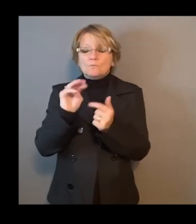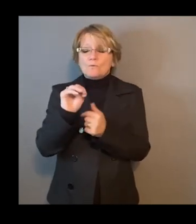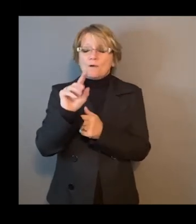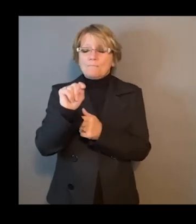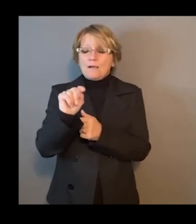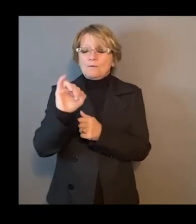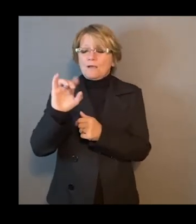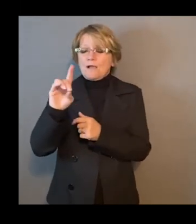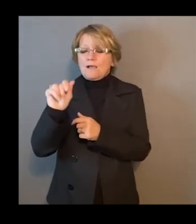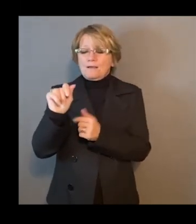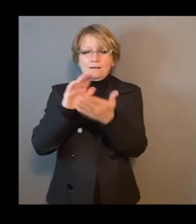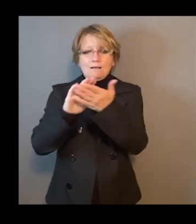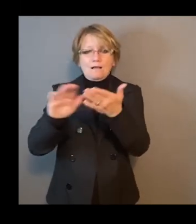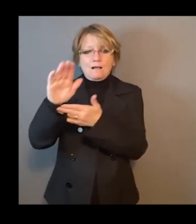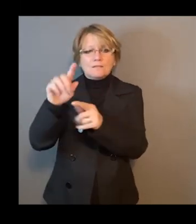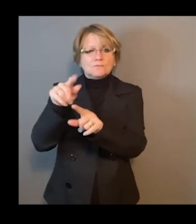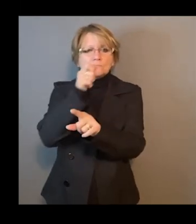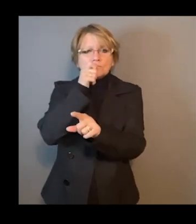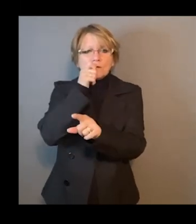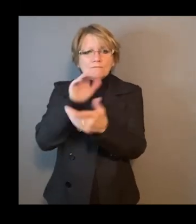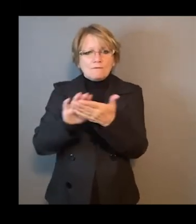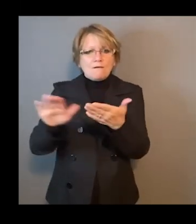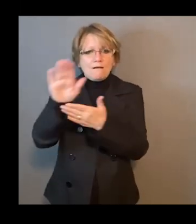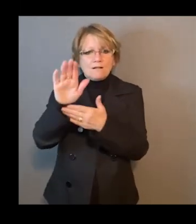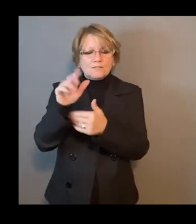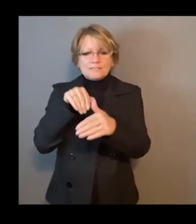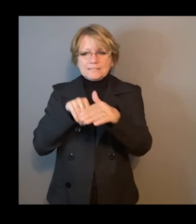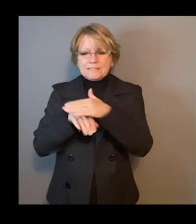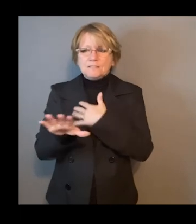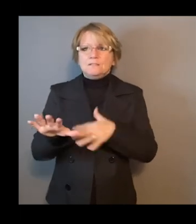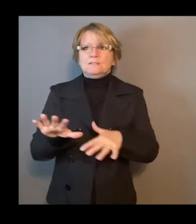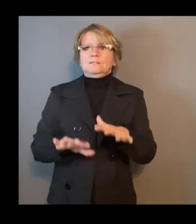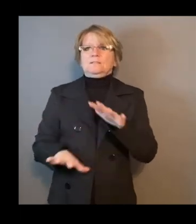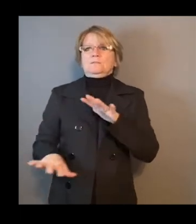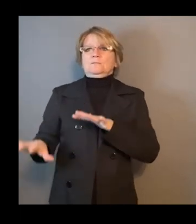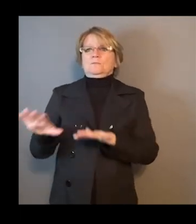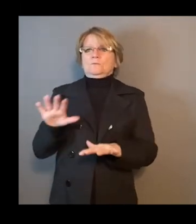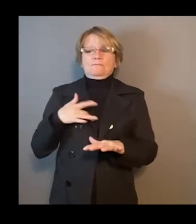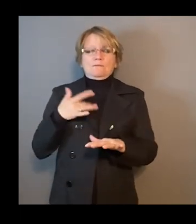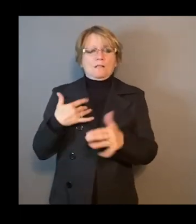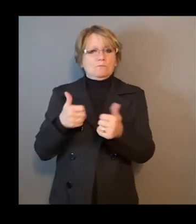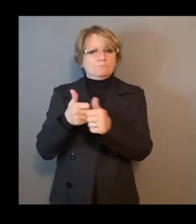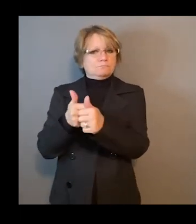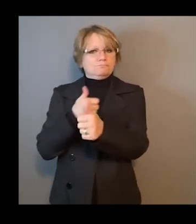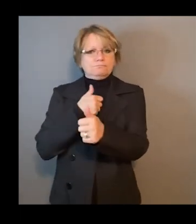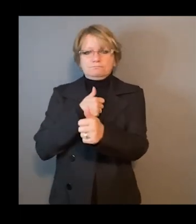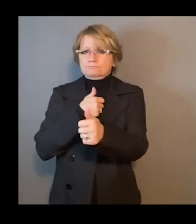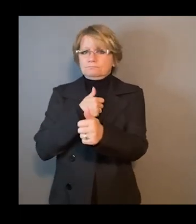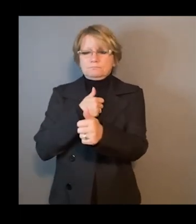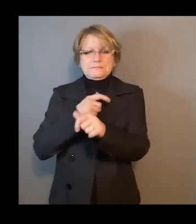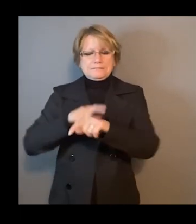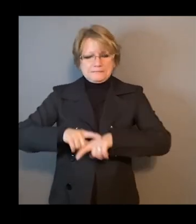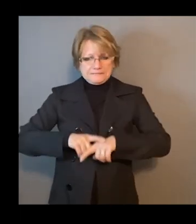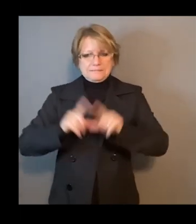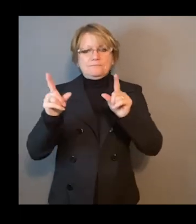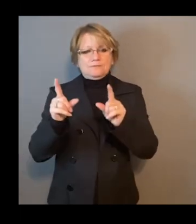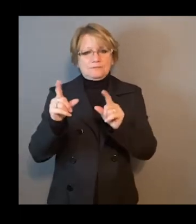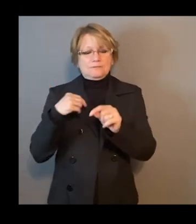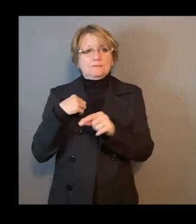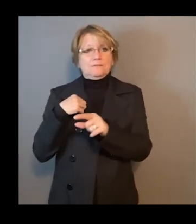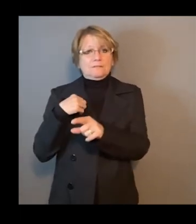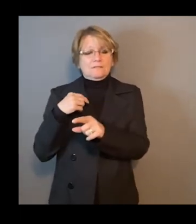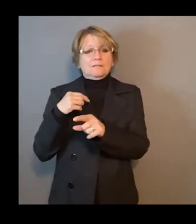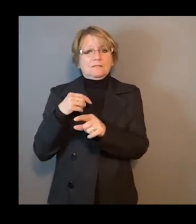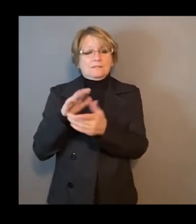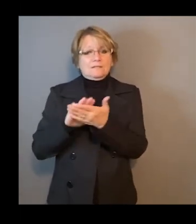called Mount Ida in Boston. And I just felt like I was just way behind. Like it's just so different. When I went